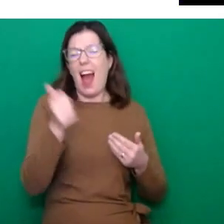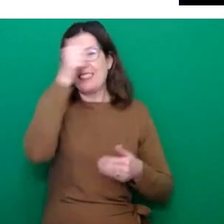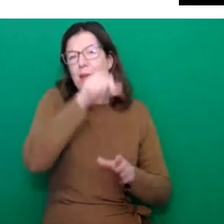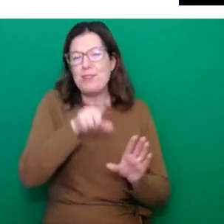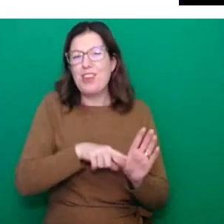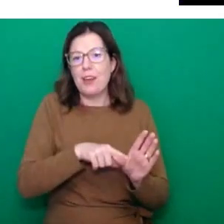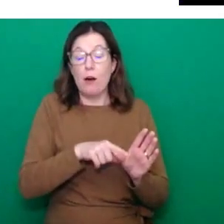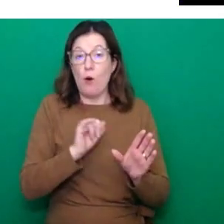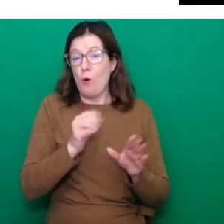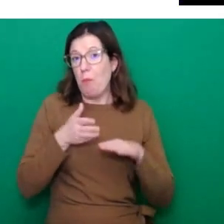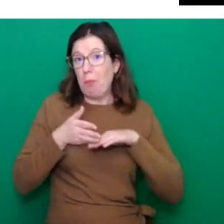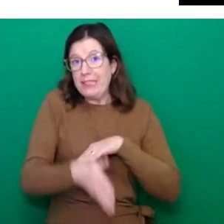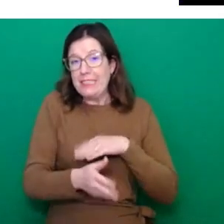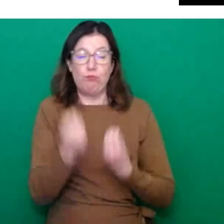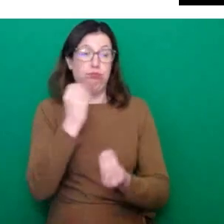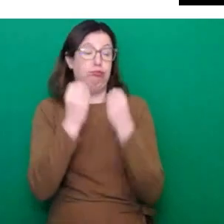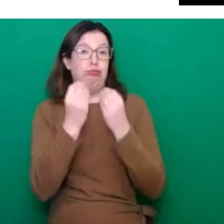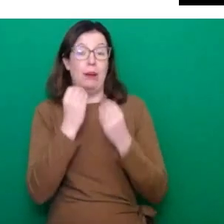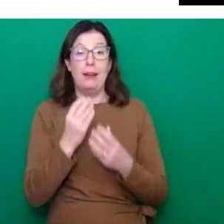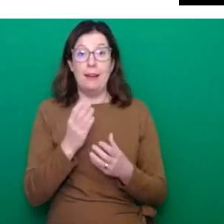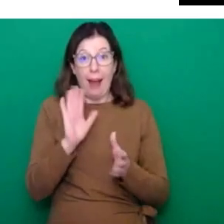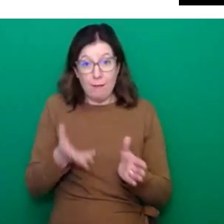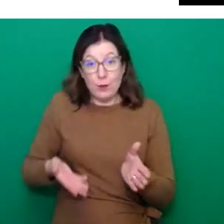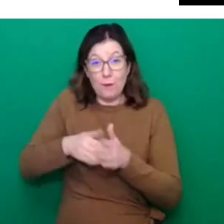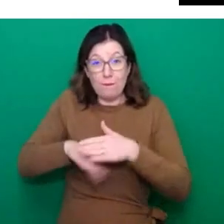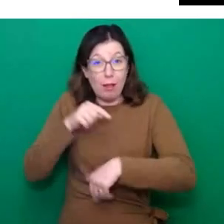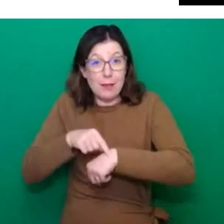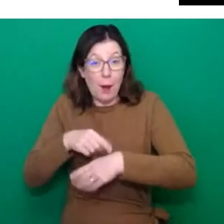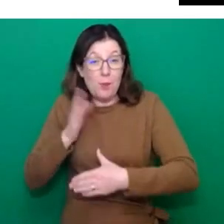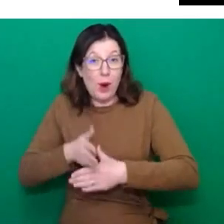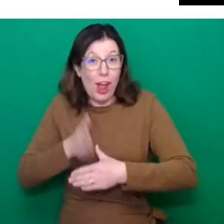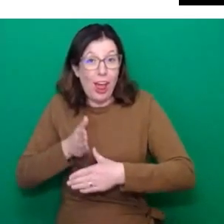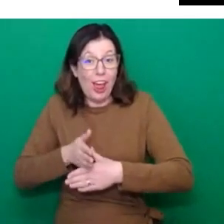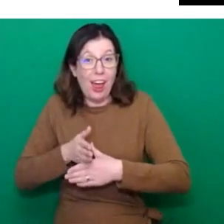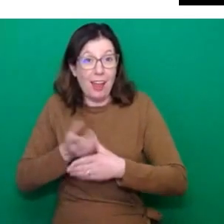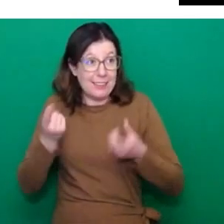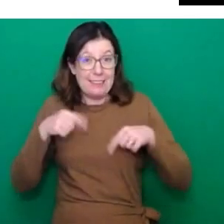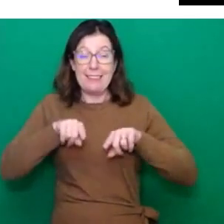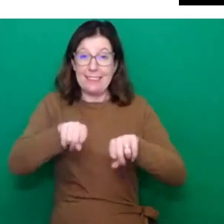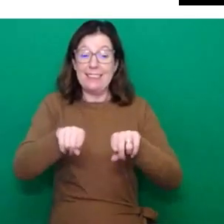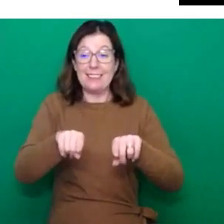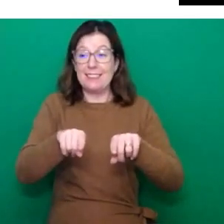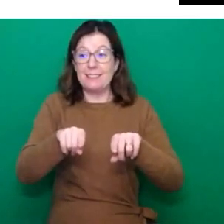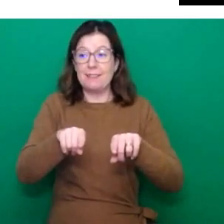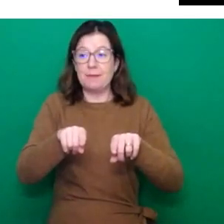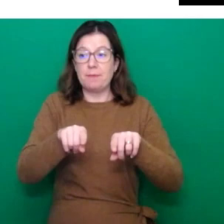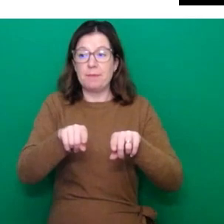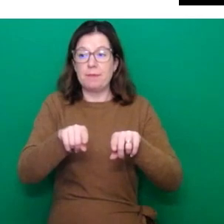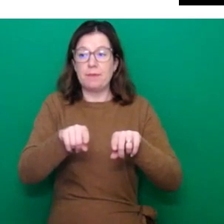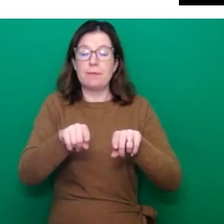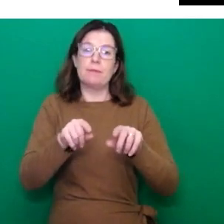It's you work full-time as well as doing the course. So you